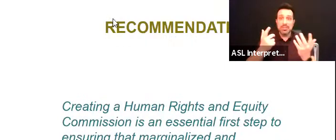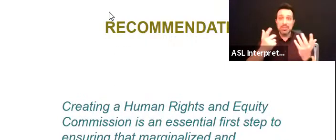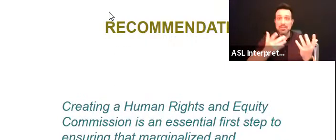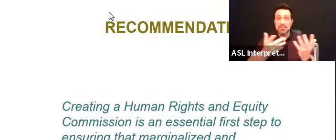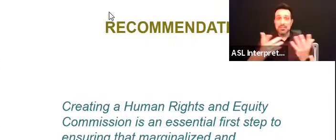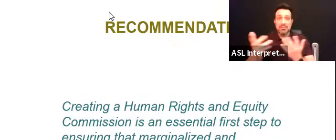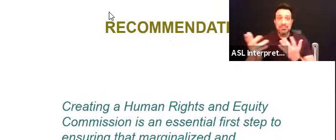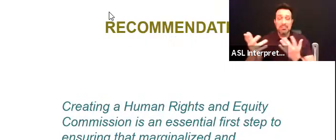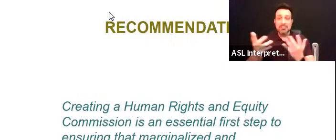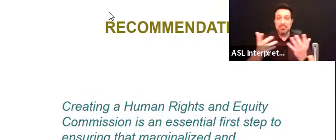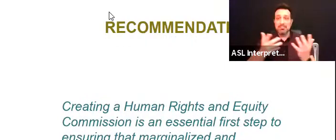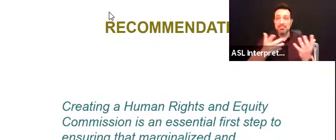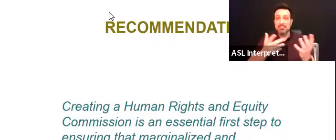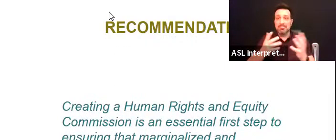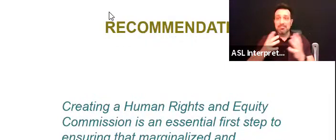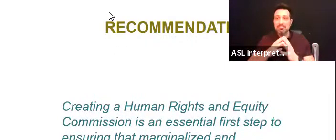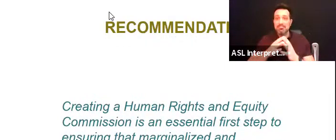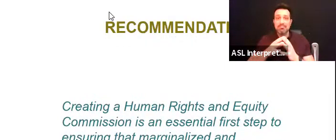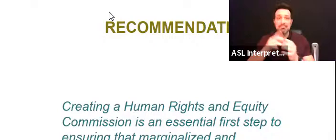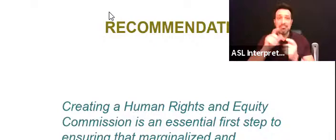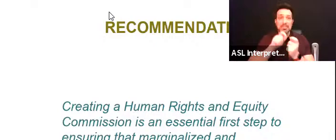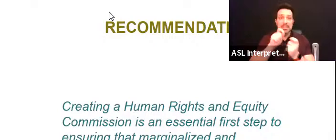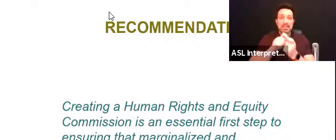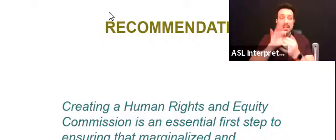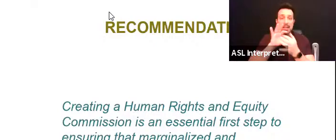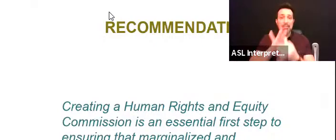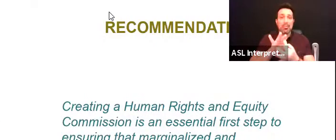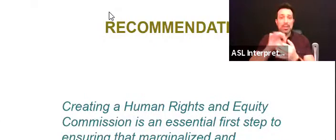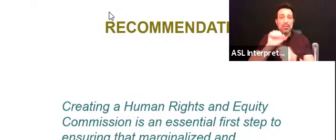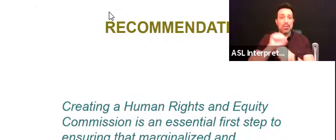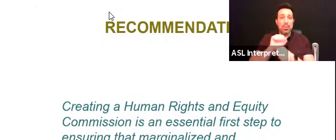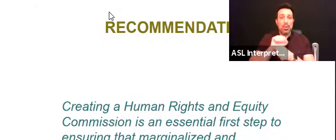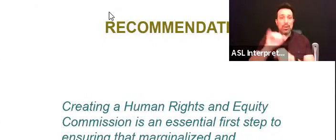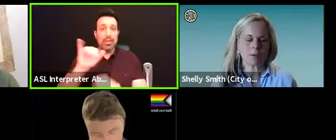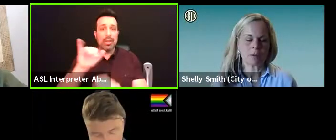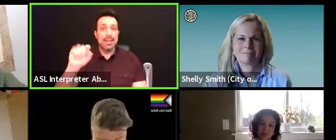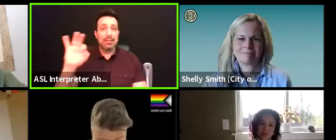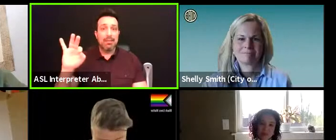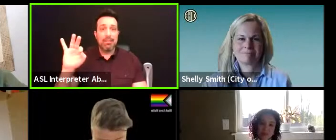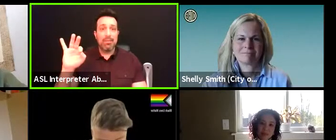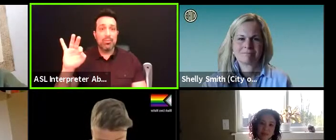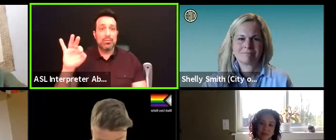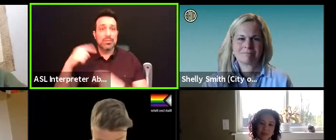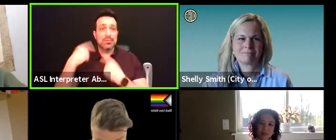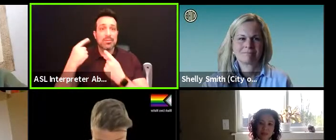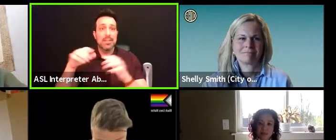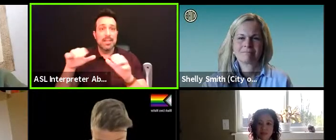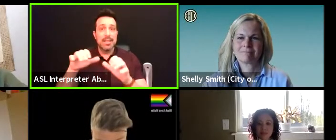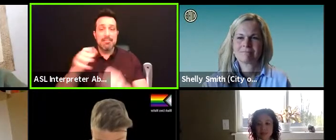might have, just specifically pertaining to the work that the task force did?